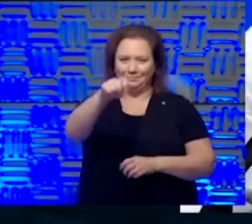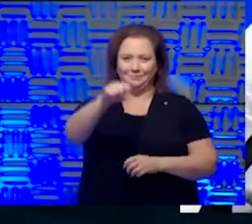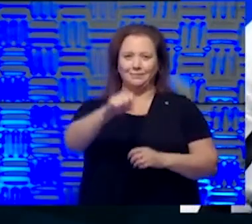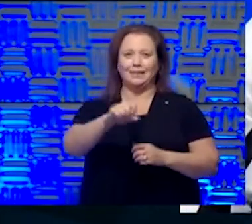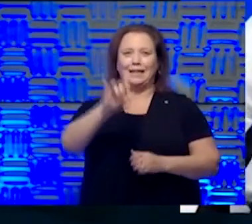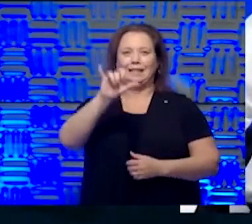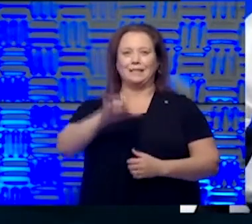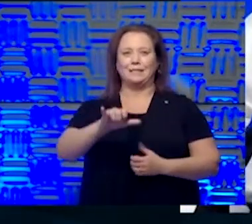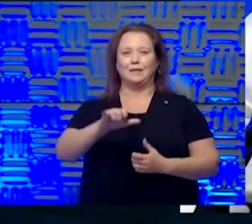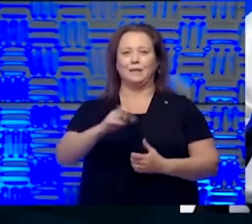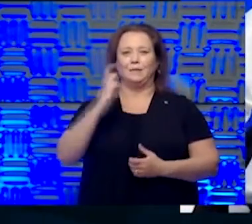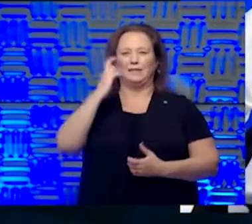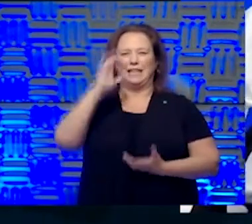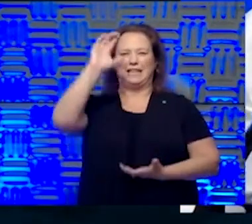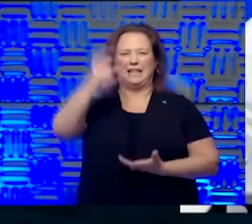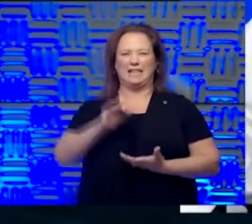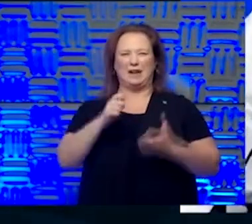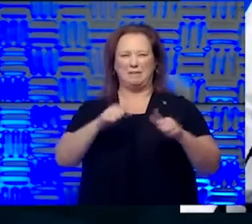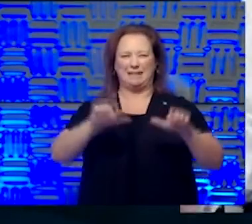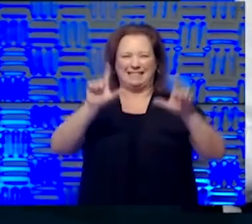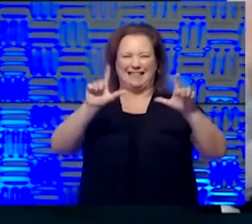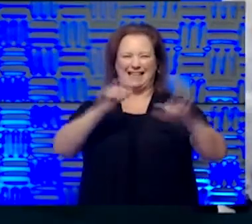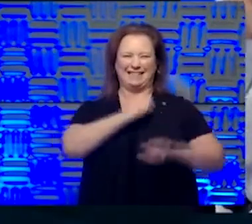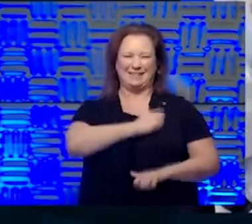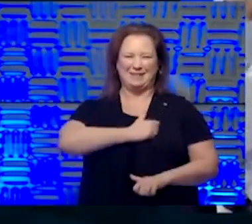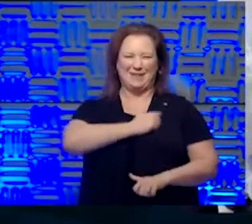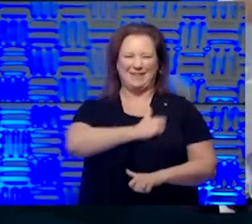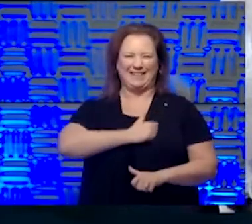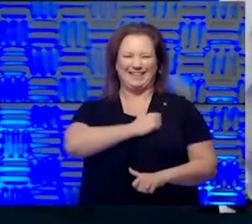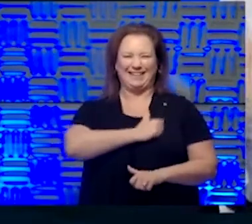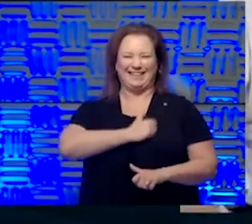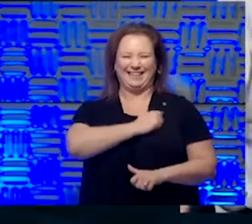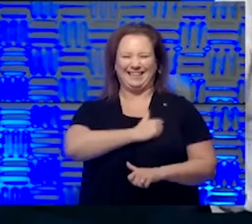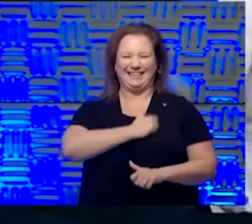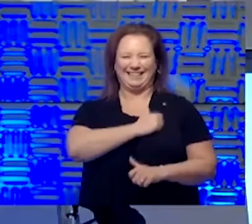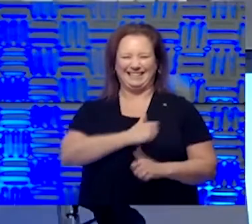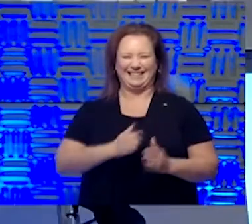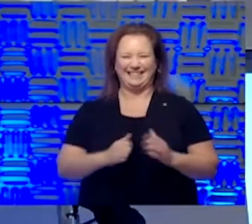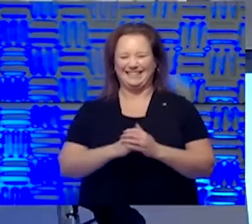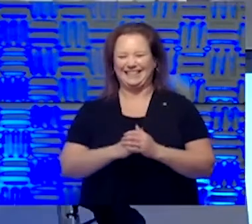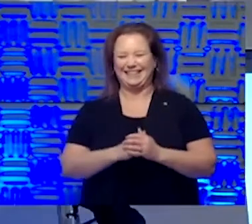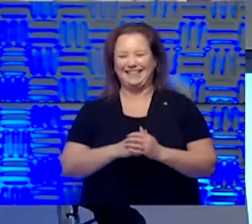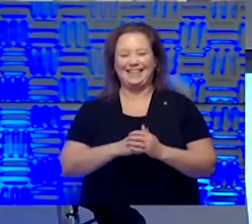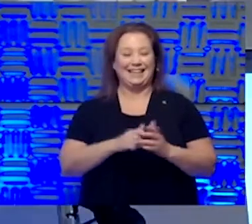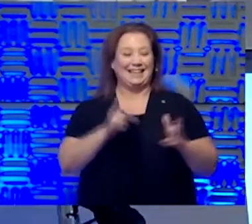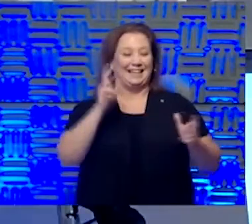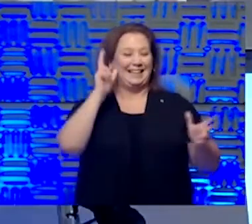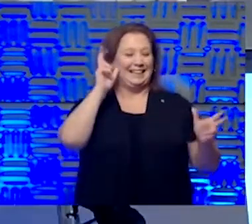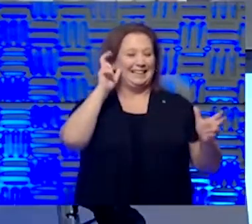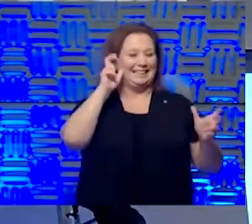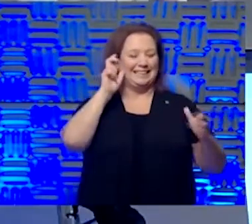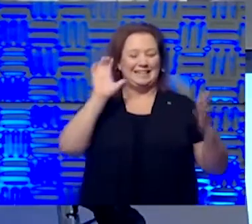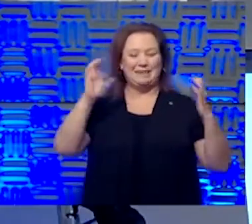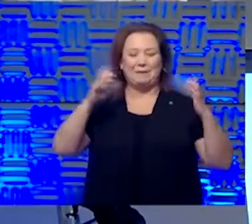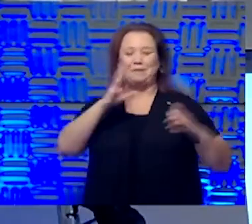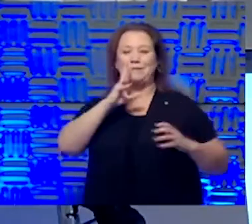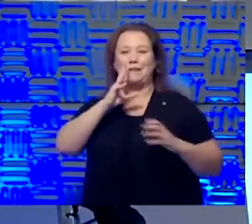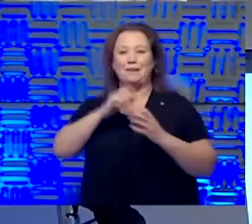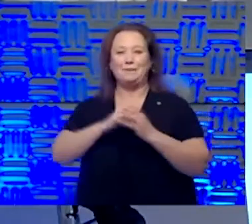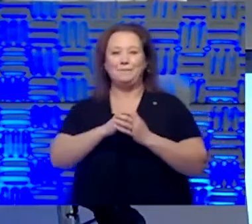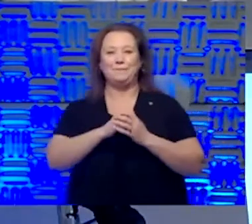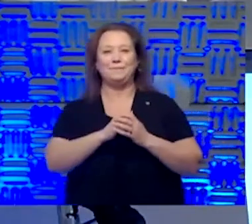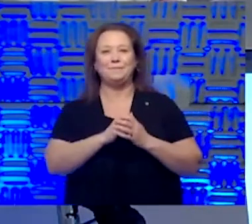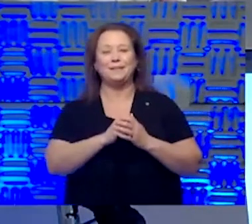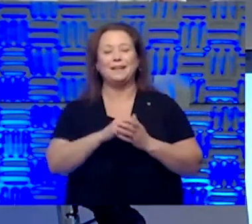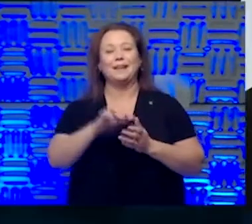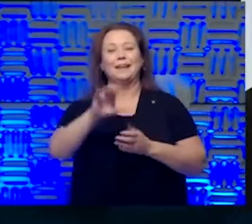down on the slide volume. Yeah. Sorry. Yeah. And you need more different tools. Well, I agree